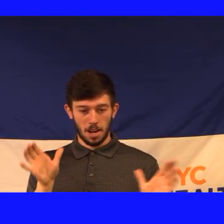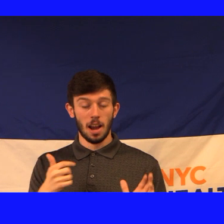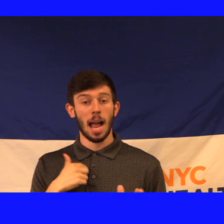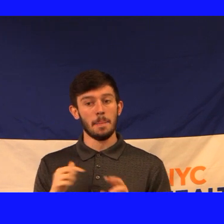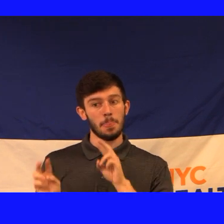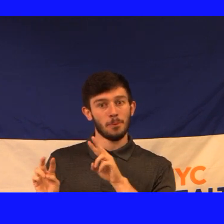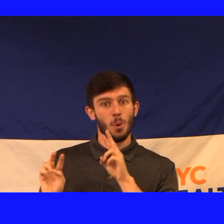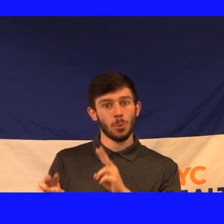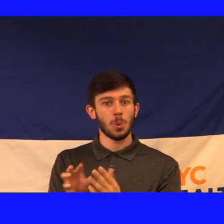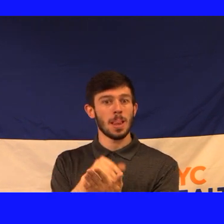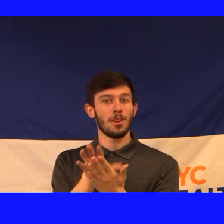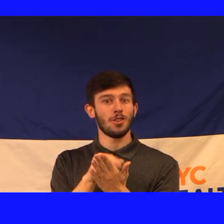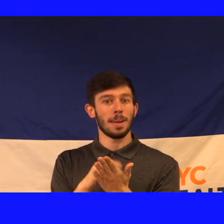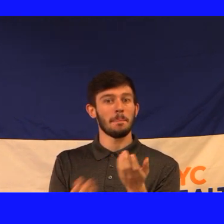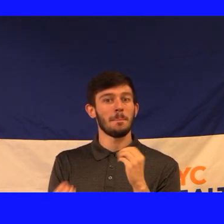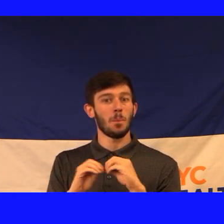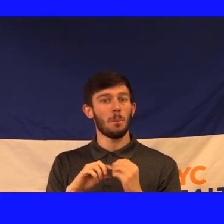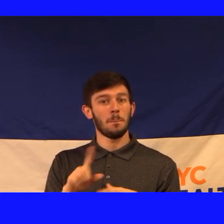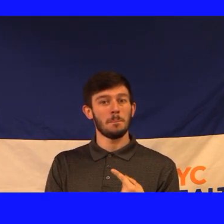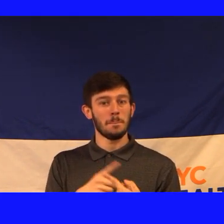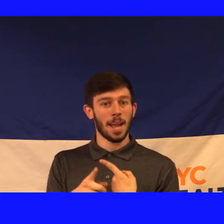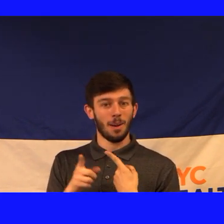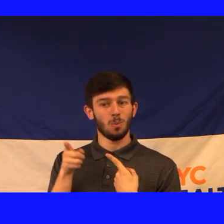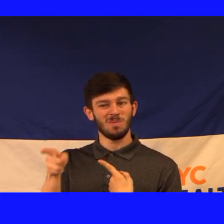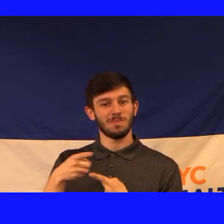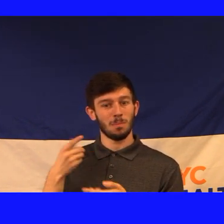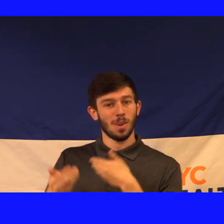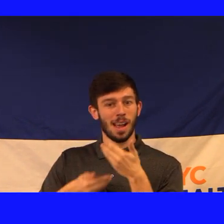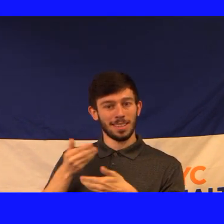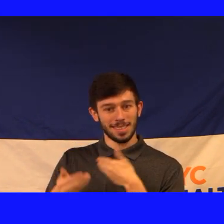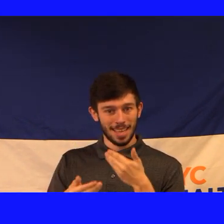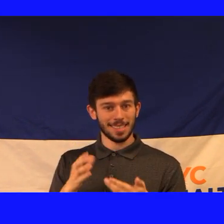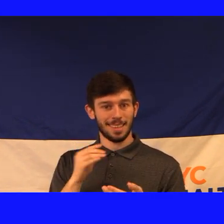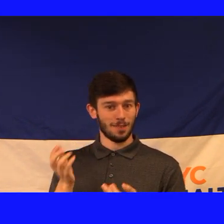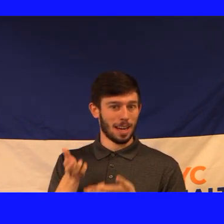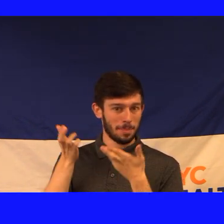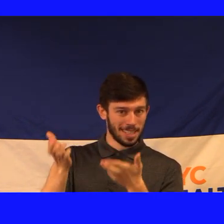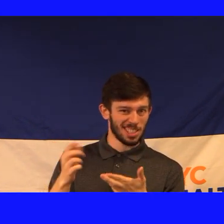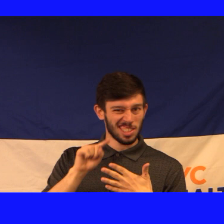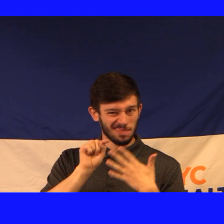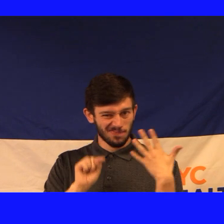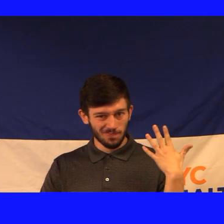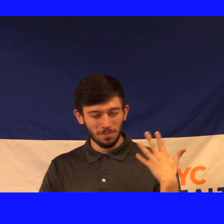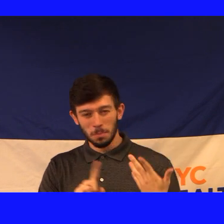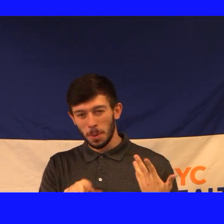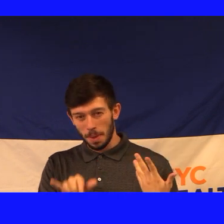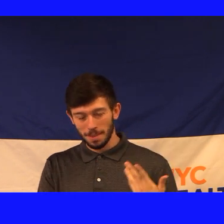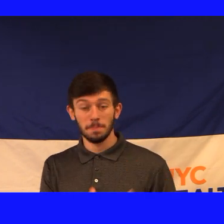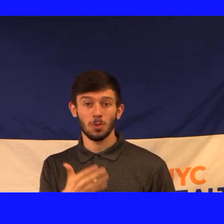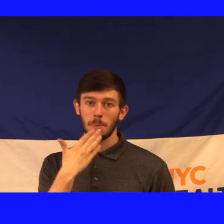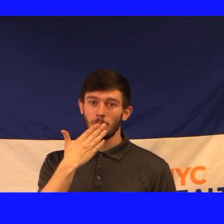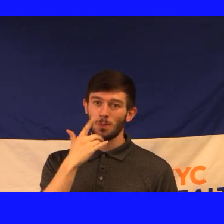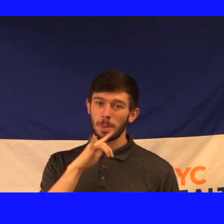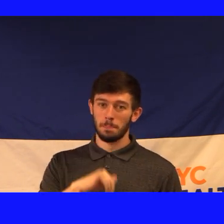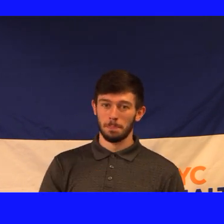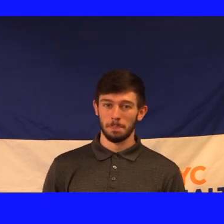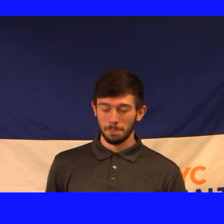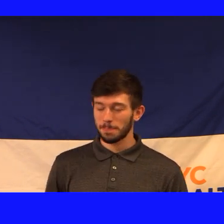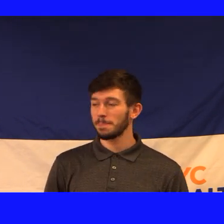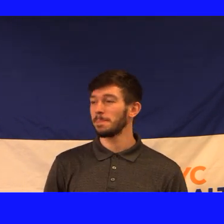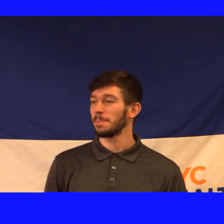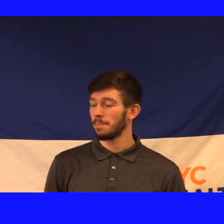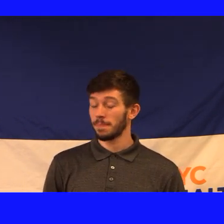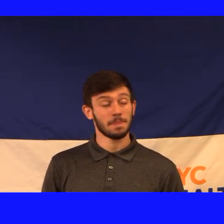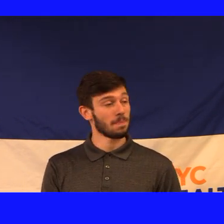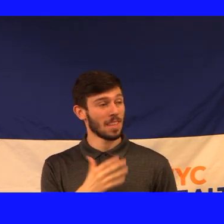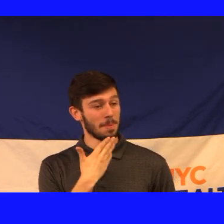about the process and recommendations and so on that. So thank you. Thank you,